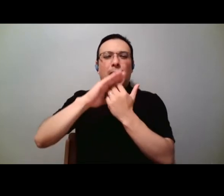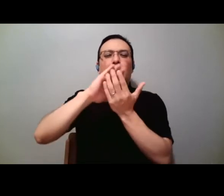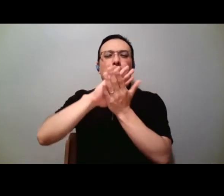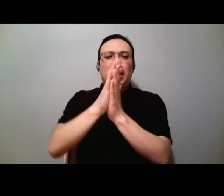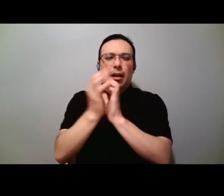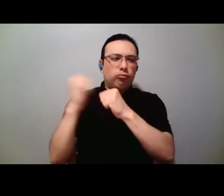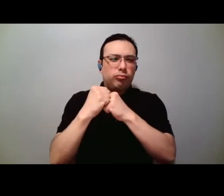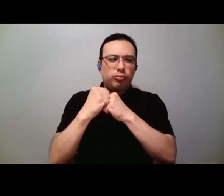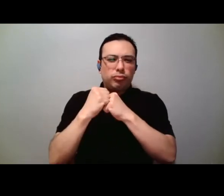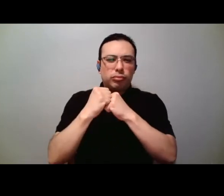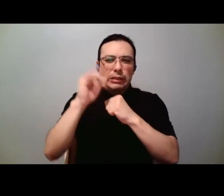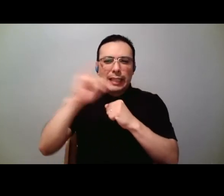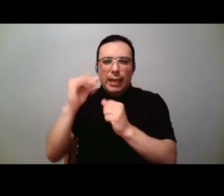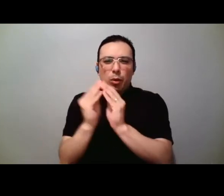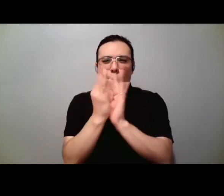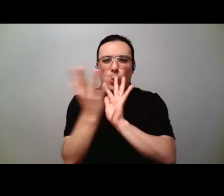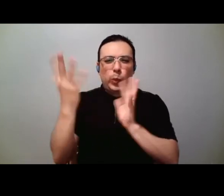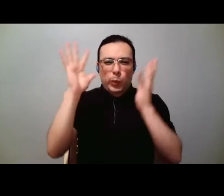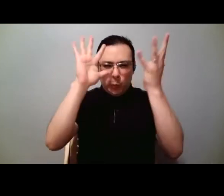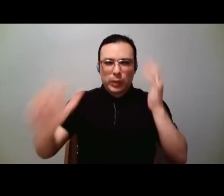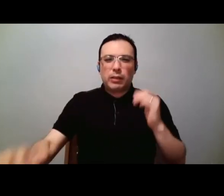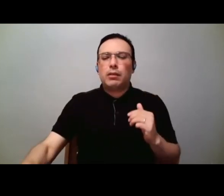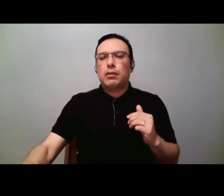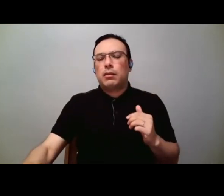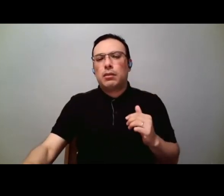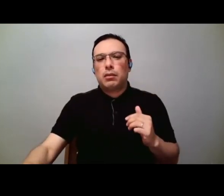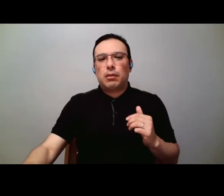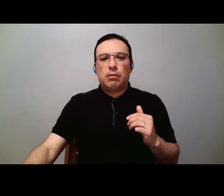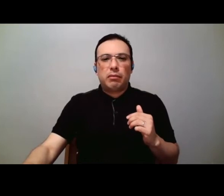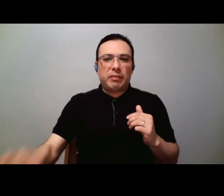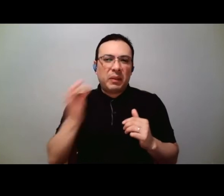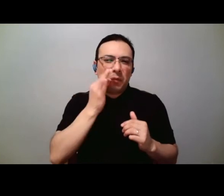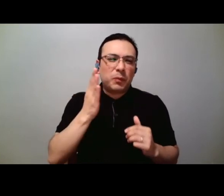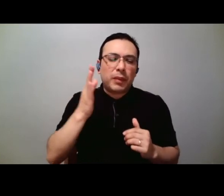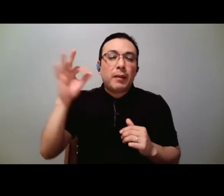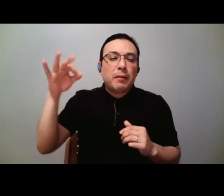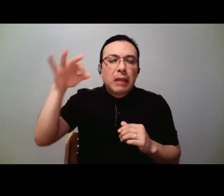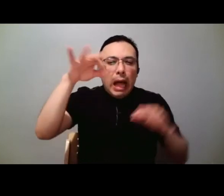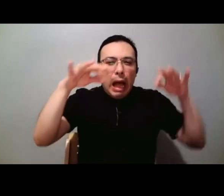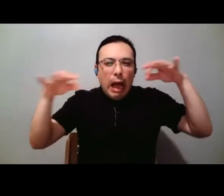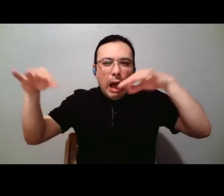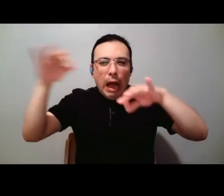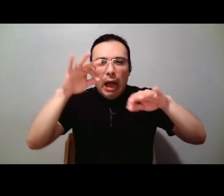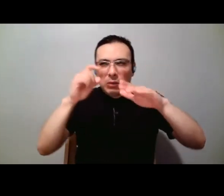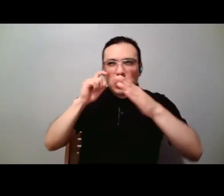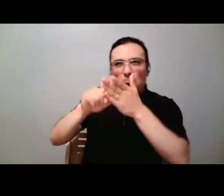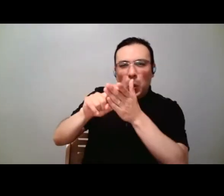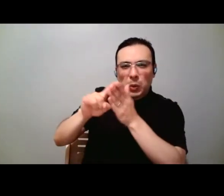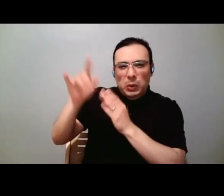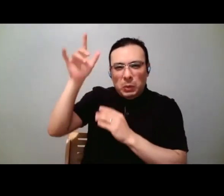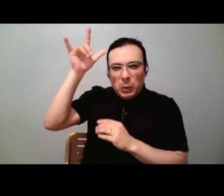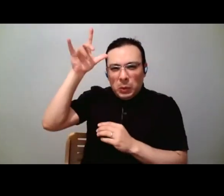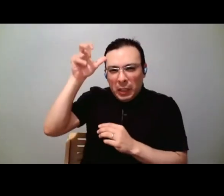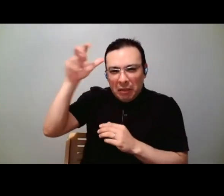filled with gnats and fruit flies, the sign of a devil nearby. Spiny talons, protected